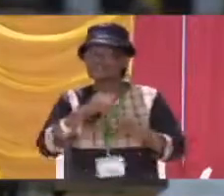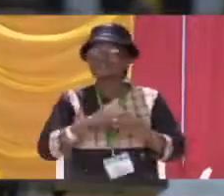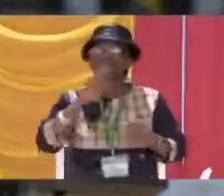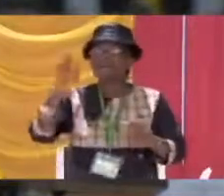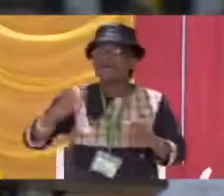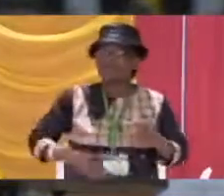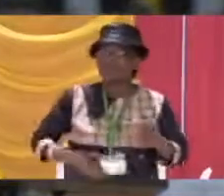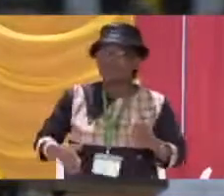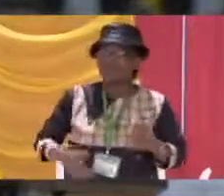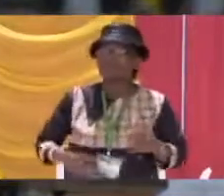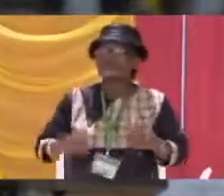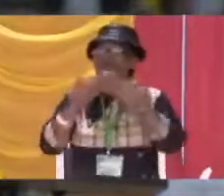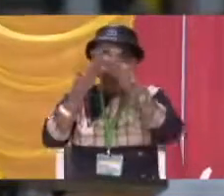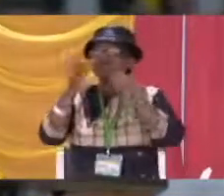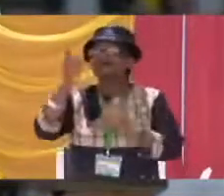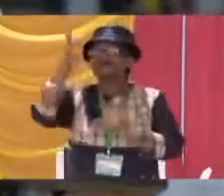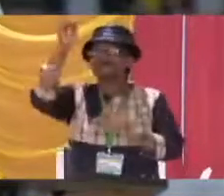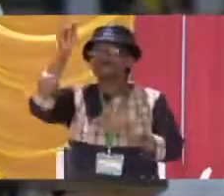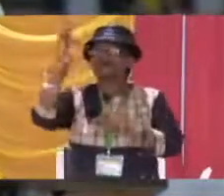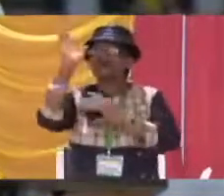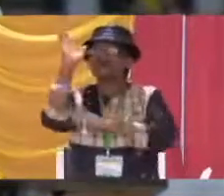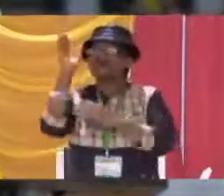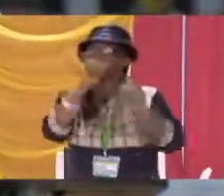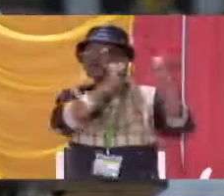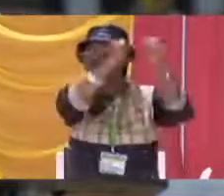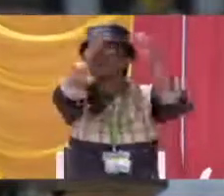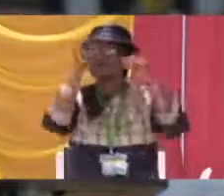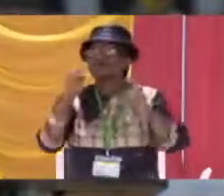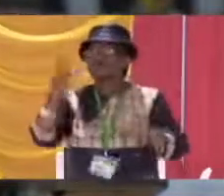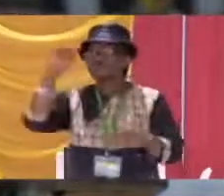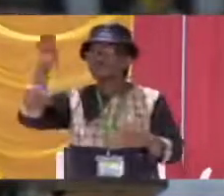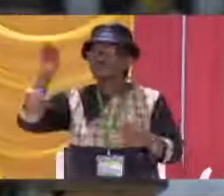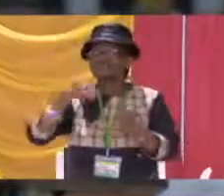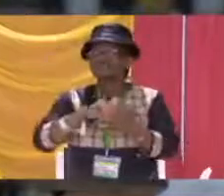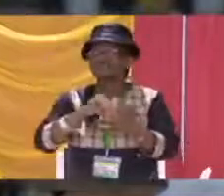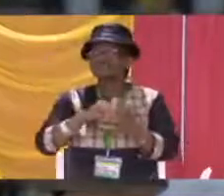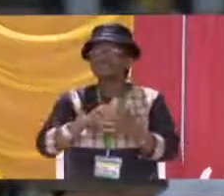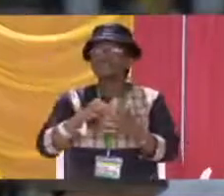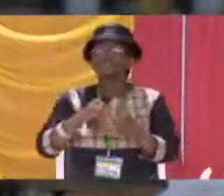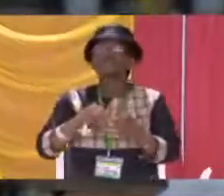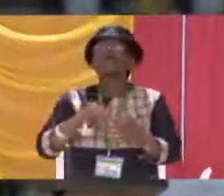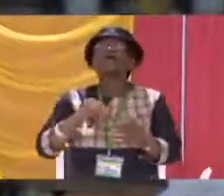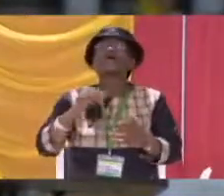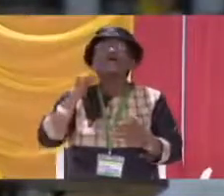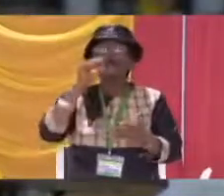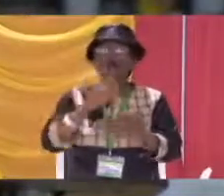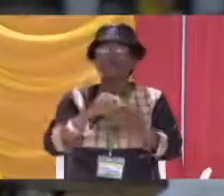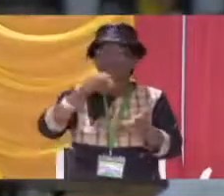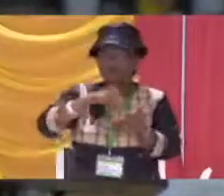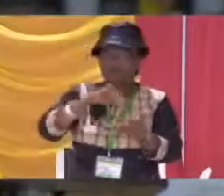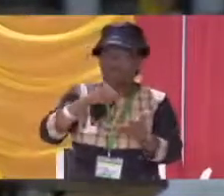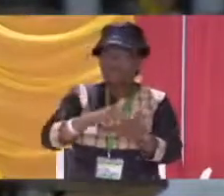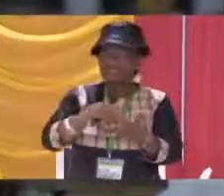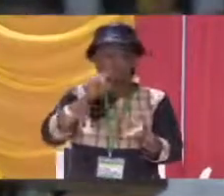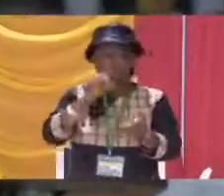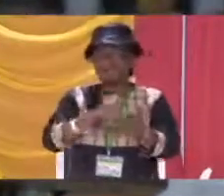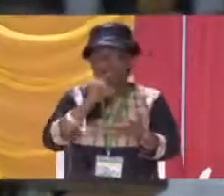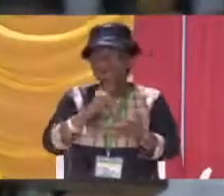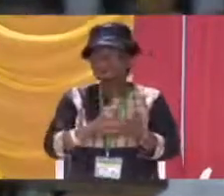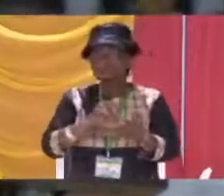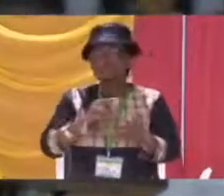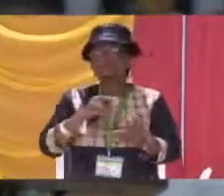Thank you, Lord God Almighty, for the midwives, the doctors, the nurses who are